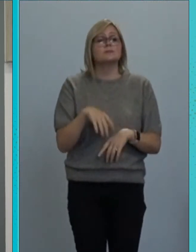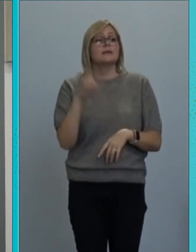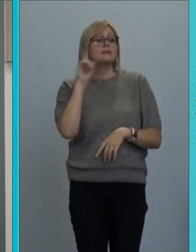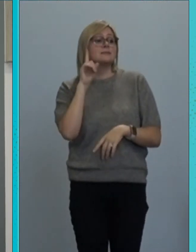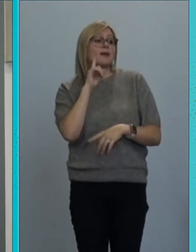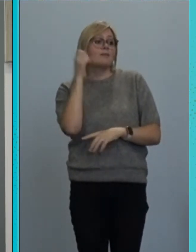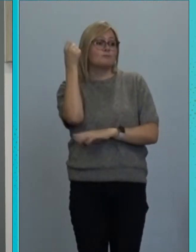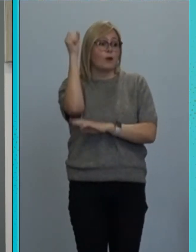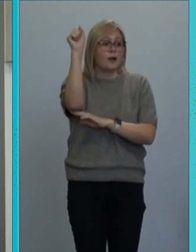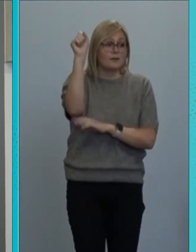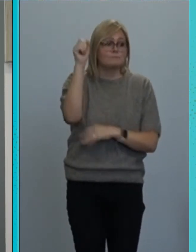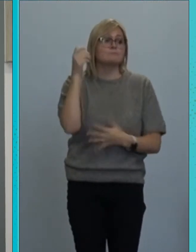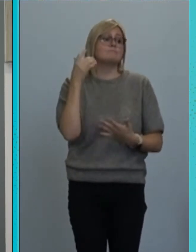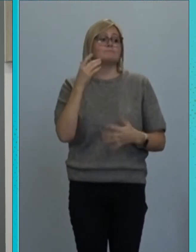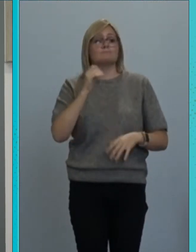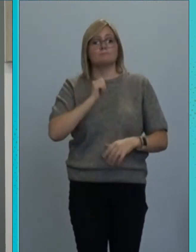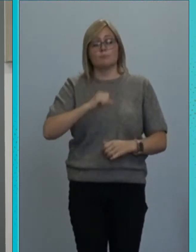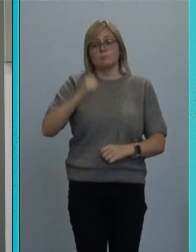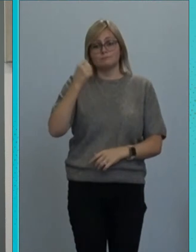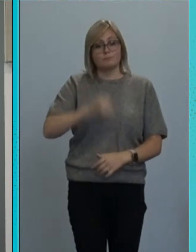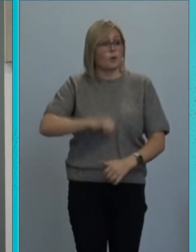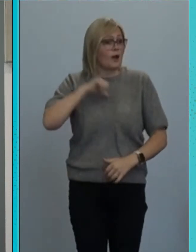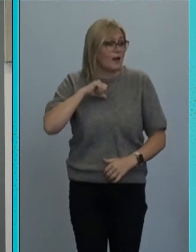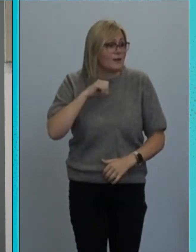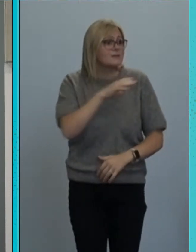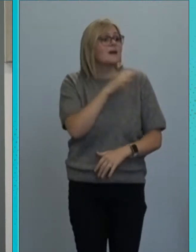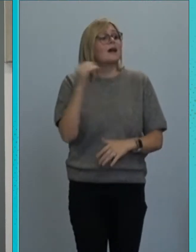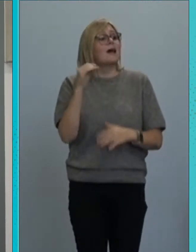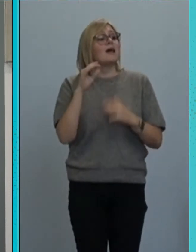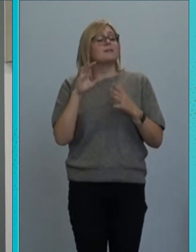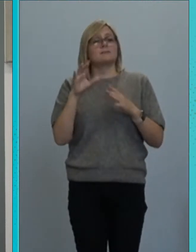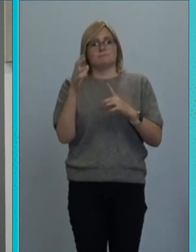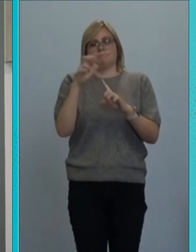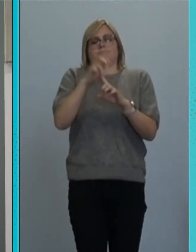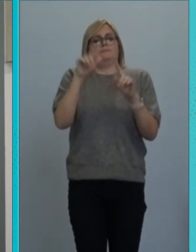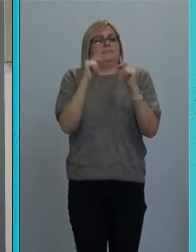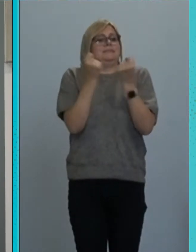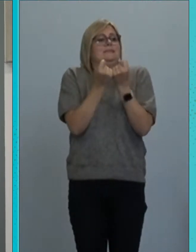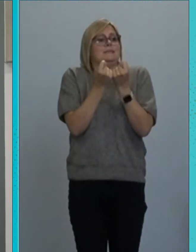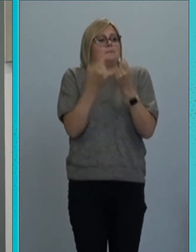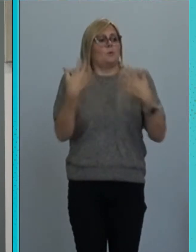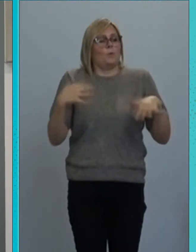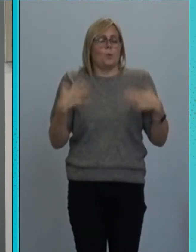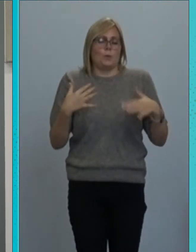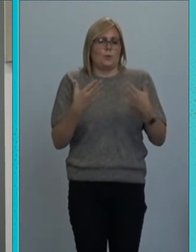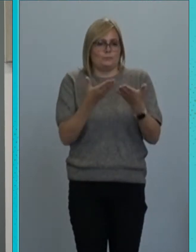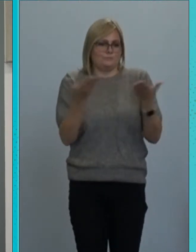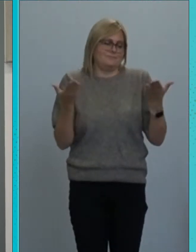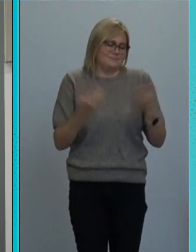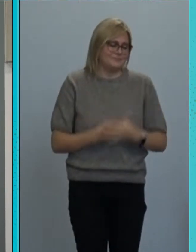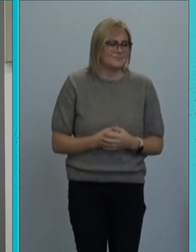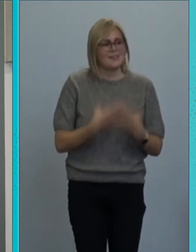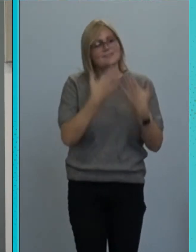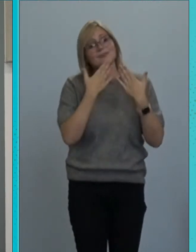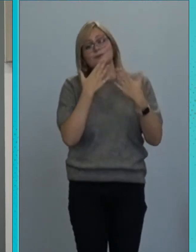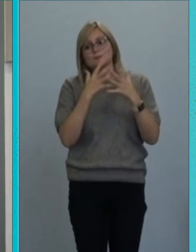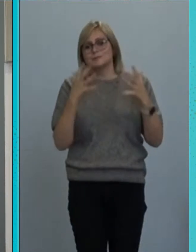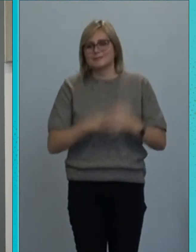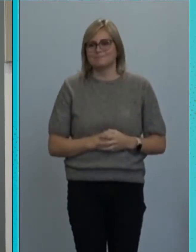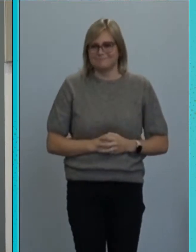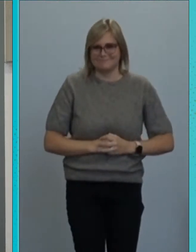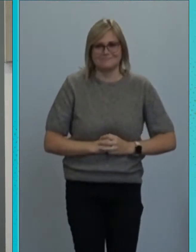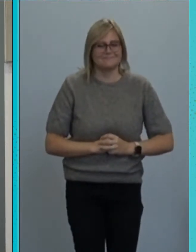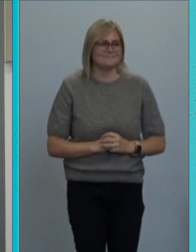deaf pride, and the championship team that made it all possible. Thank you very much.